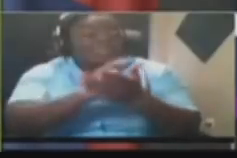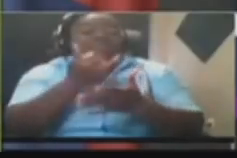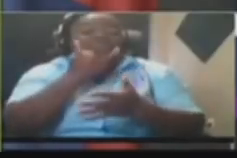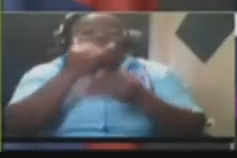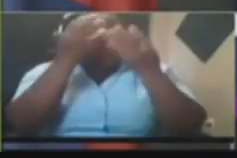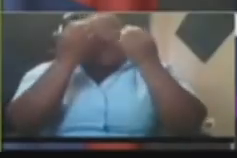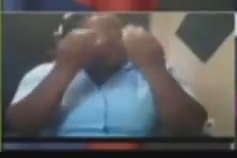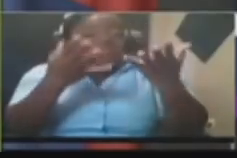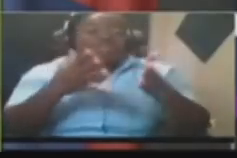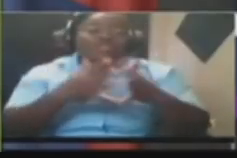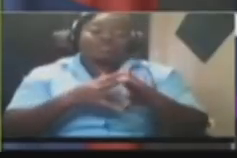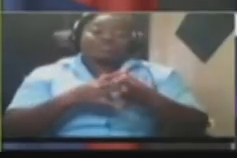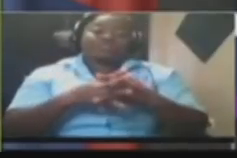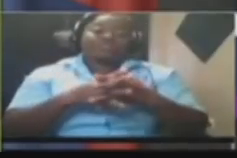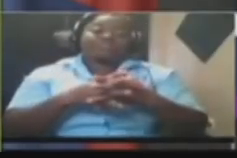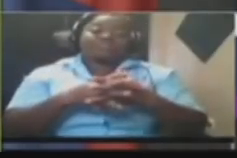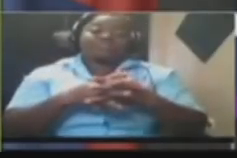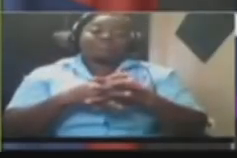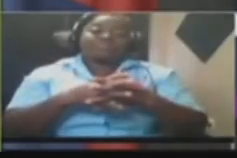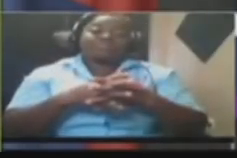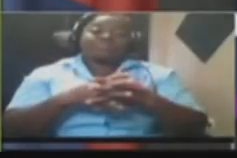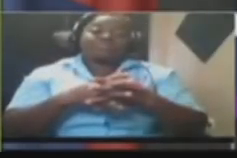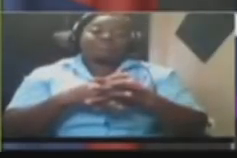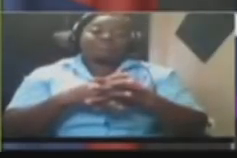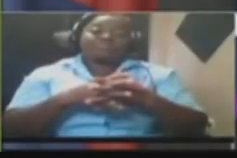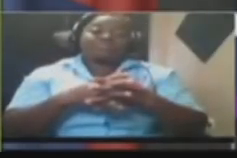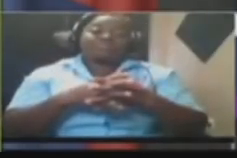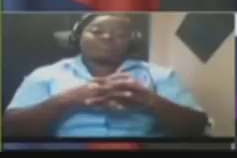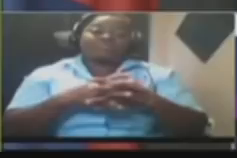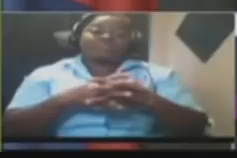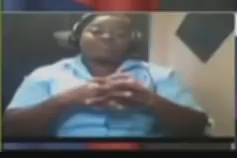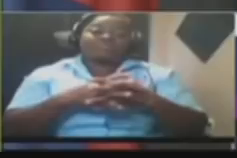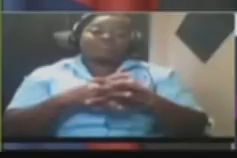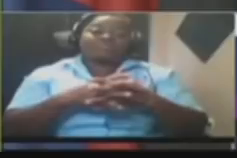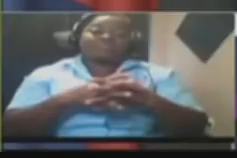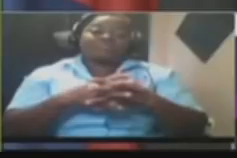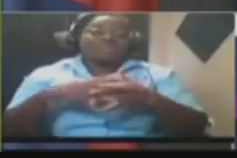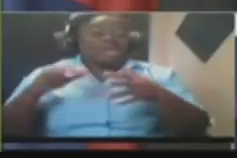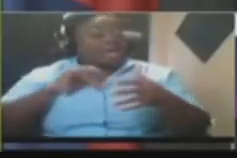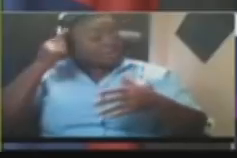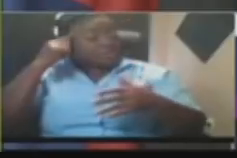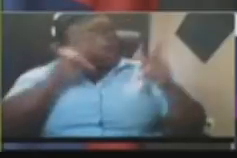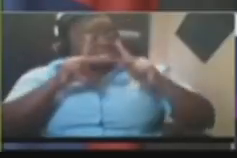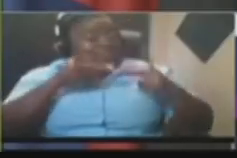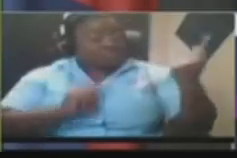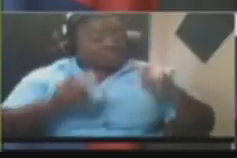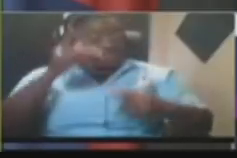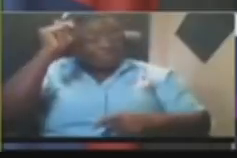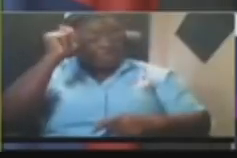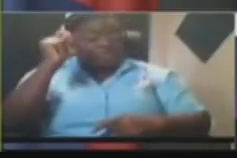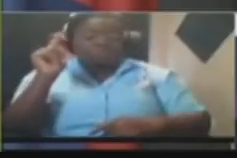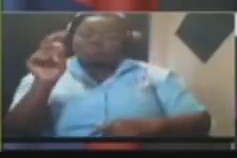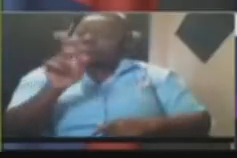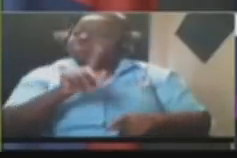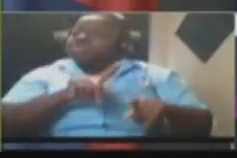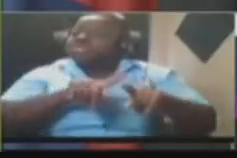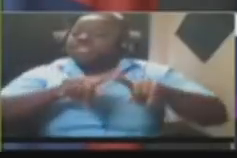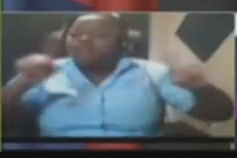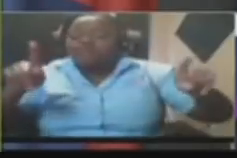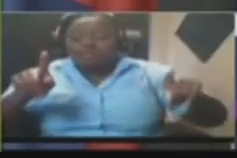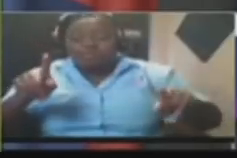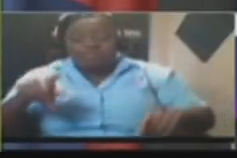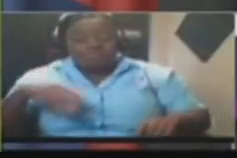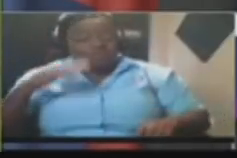And I don't think that the people of Trinidad and Tobago are in any different position, because you know and I know whatever goes on in New York, it takes